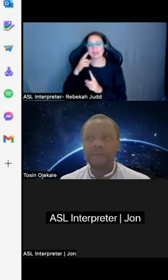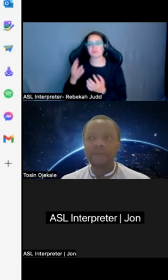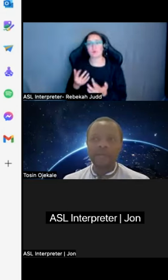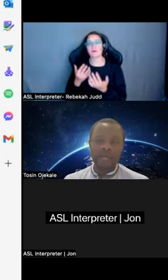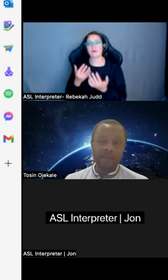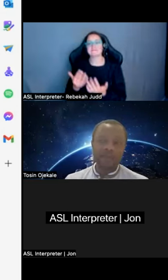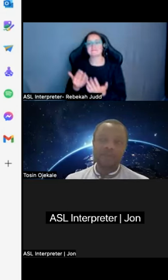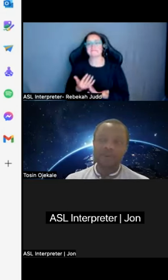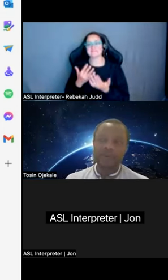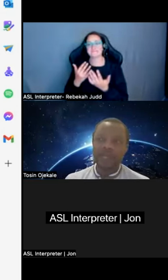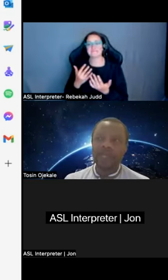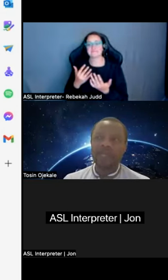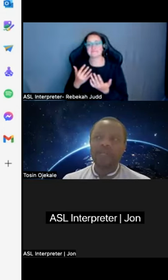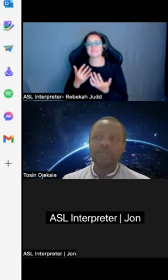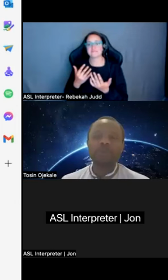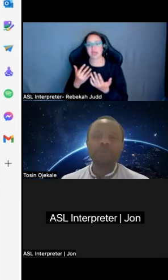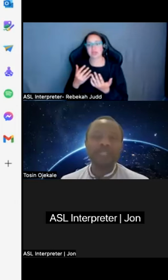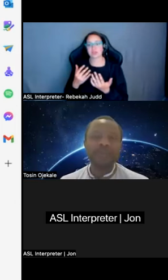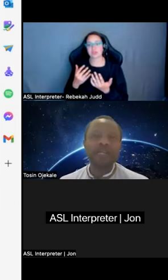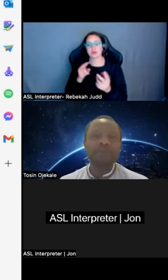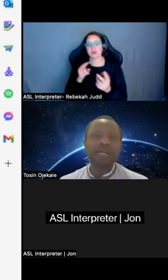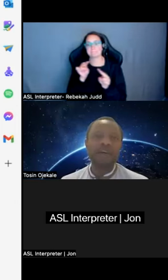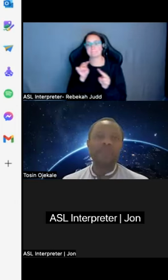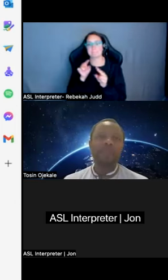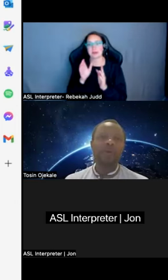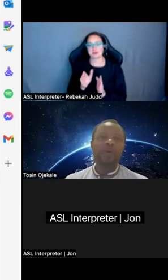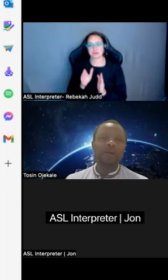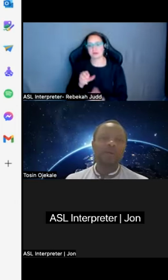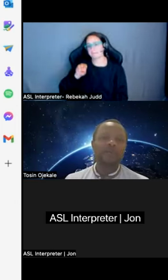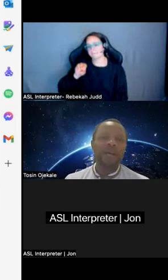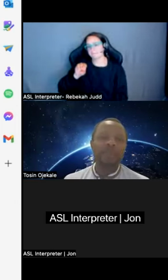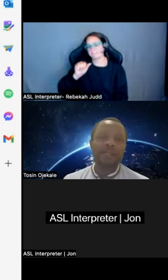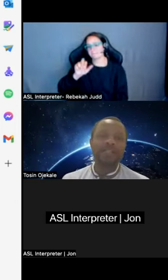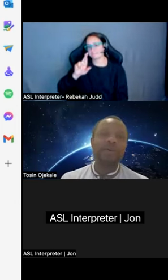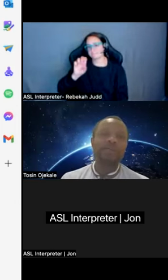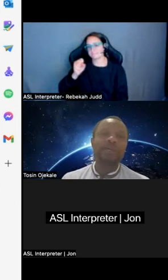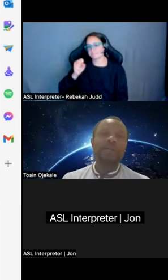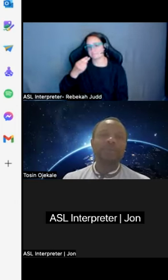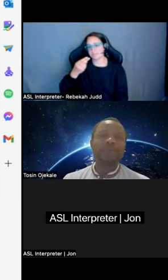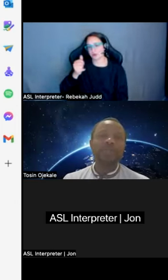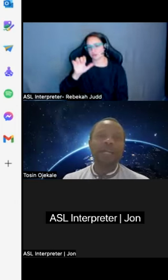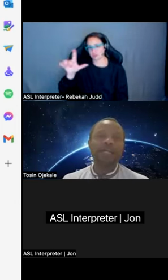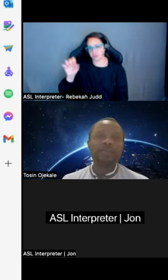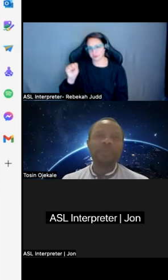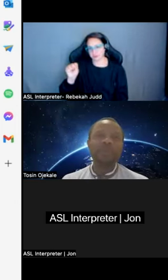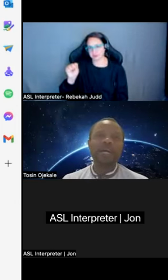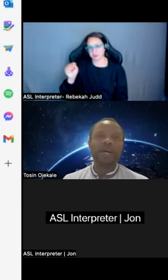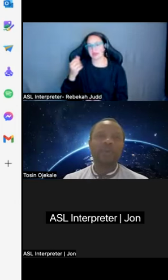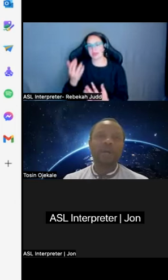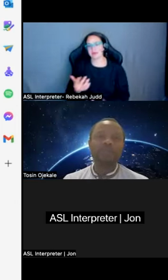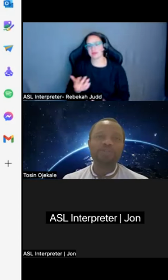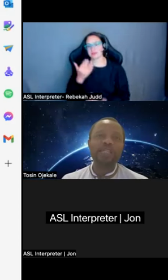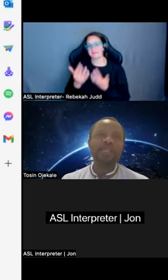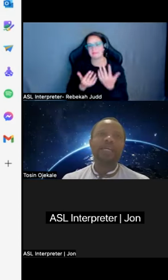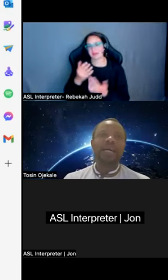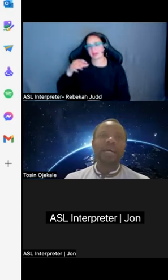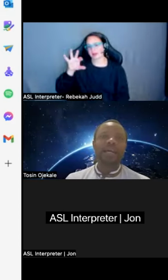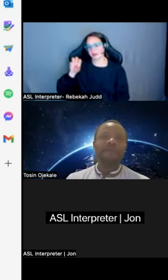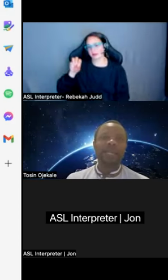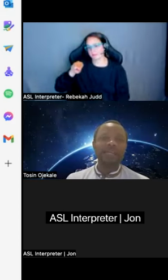at every levels, okay? So you would definitely would have people called fire marshals. So those are the people that are